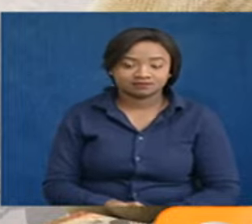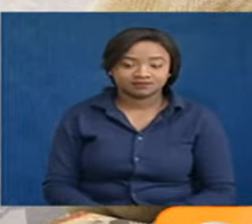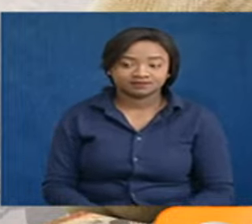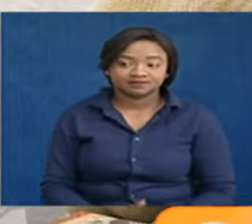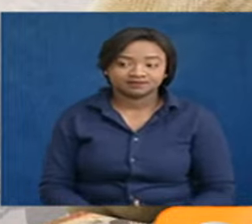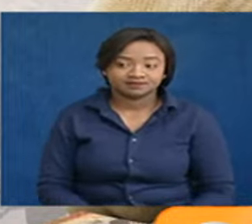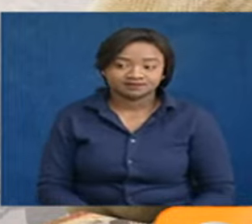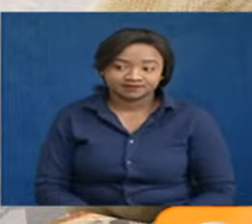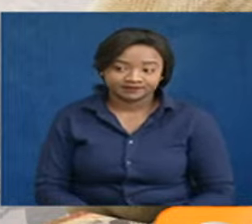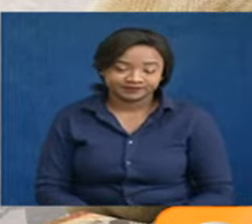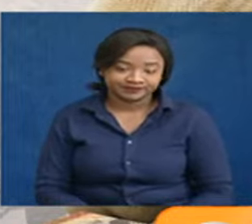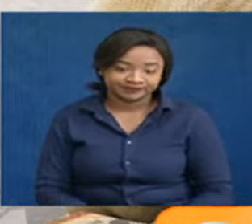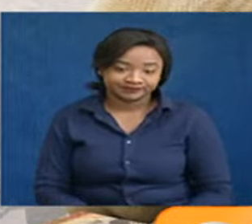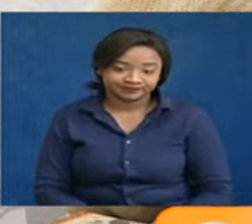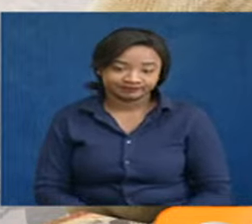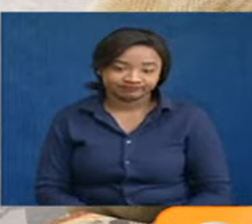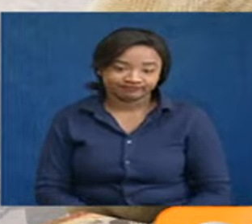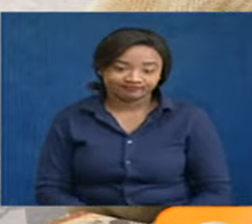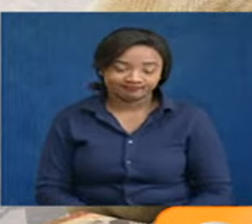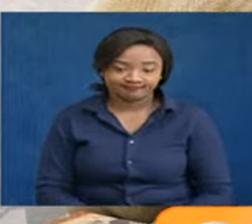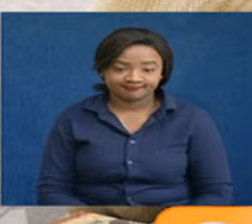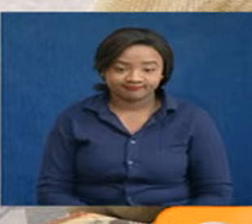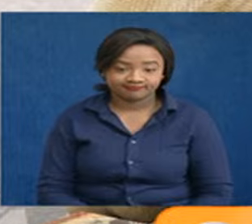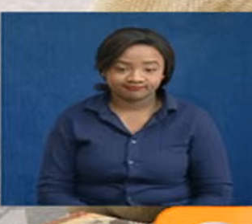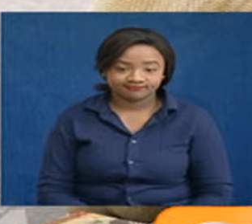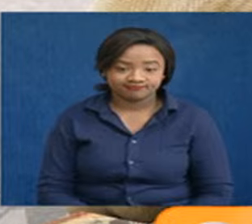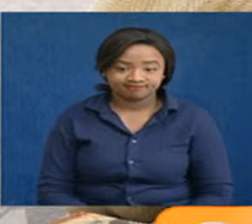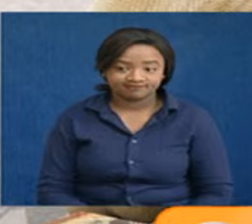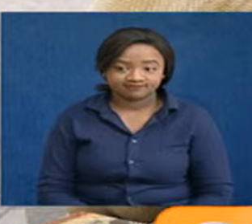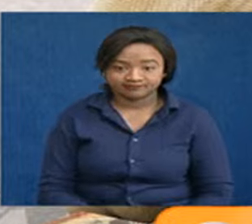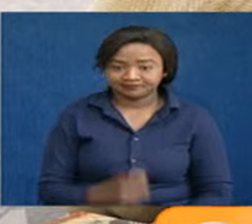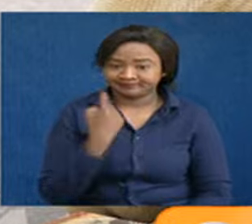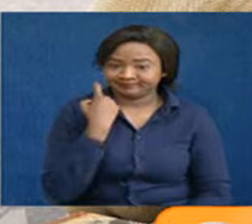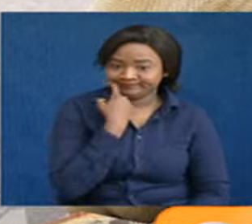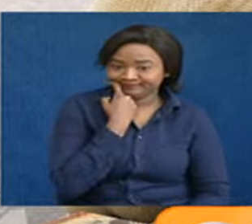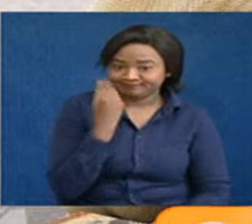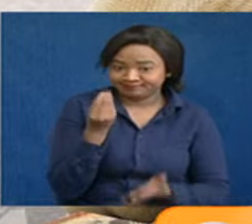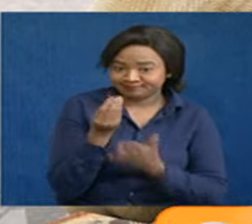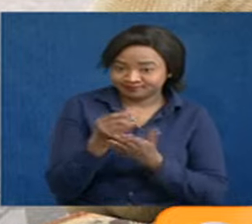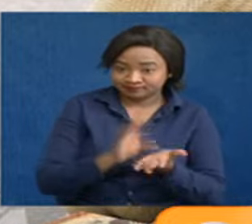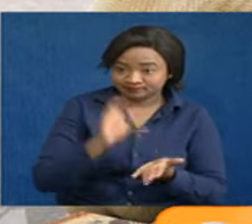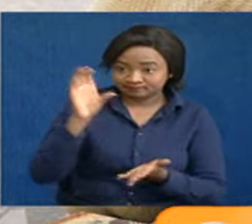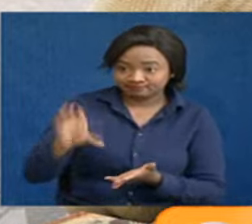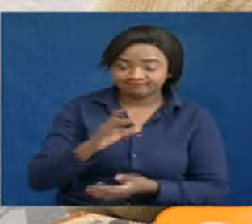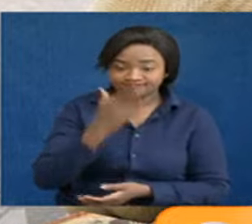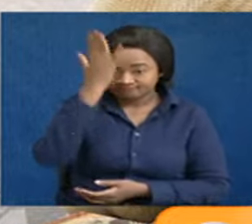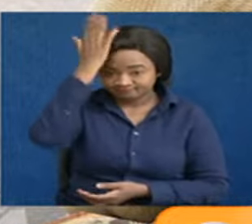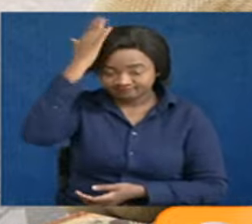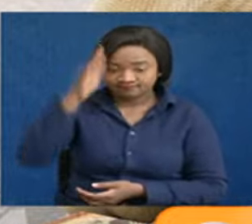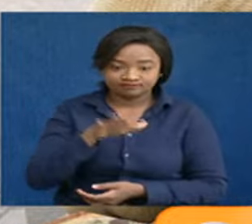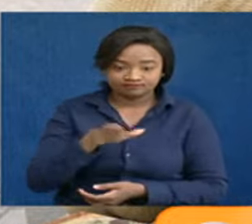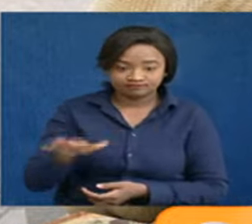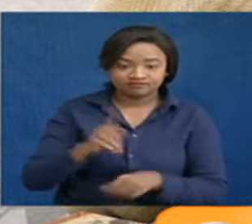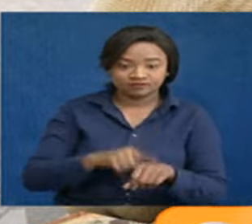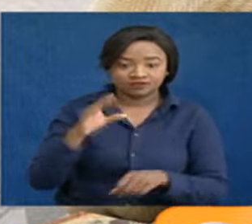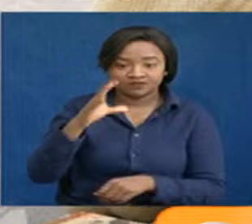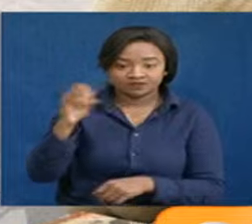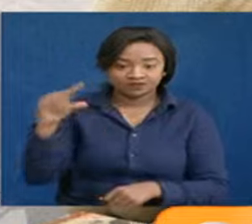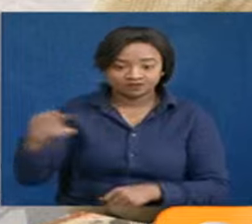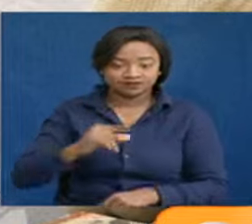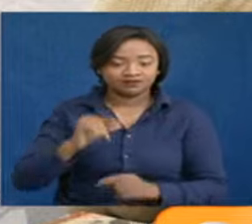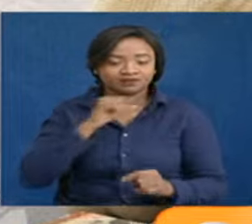2024 at the onset of the financial year. The latest disbursement being Monday morning when the Council of Governors was breathing